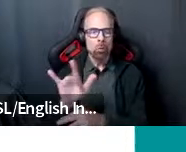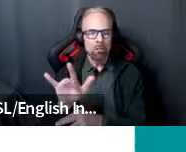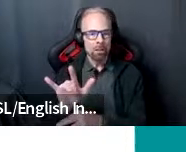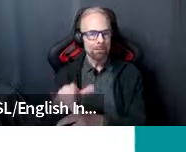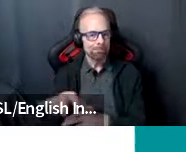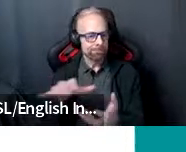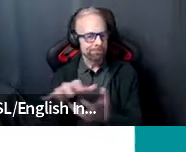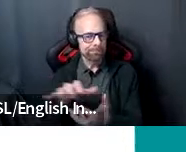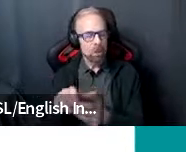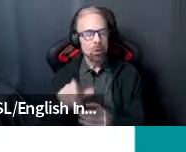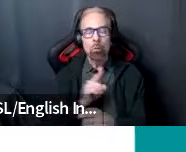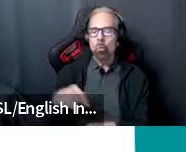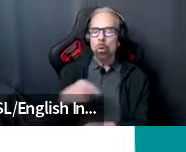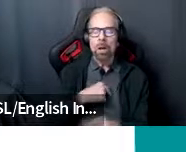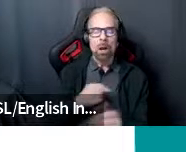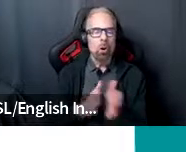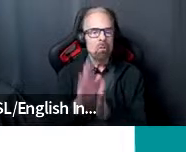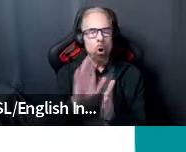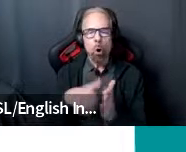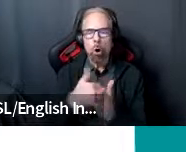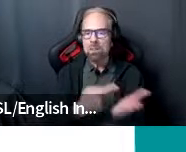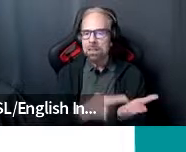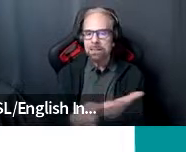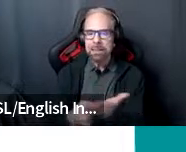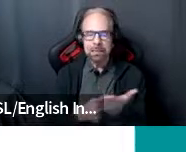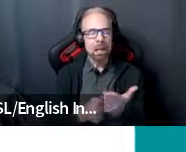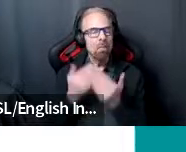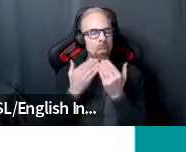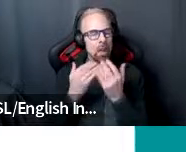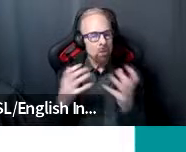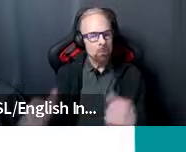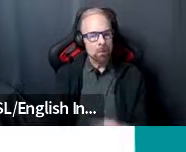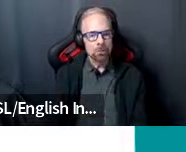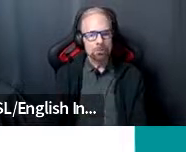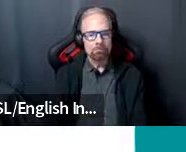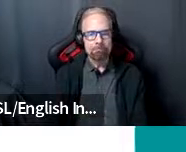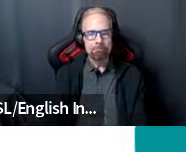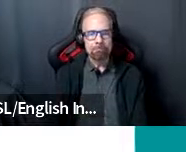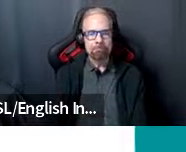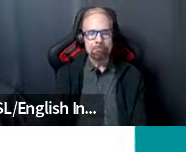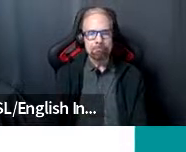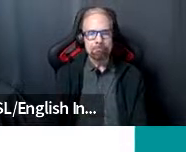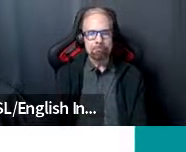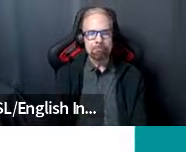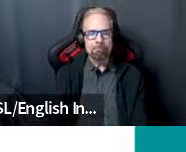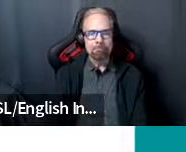we're looking forward to all of the discussions. Thank you so very much. Let me write that date down.